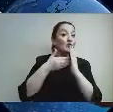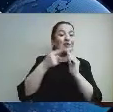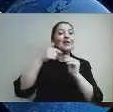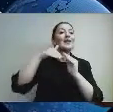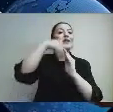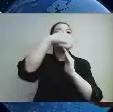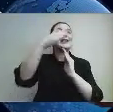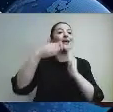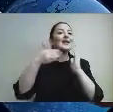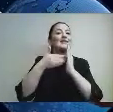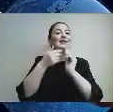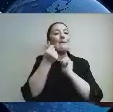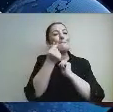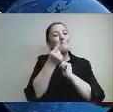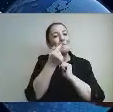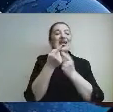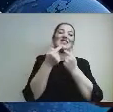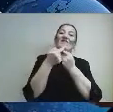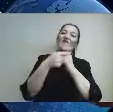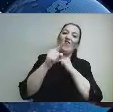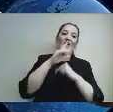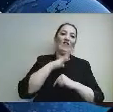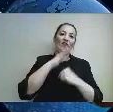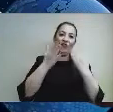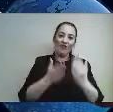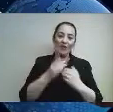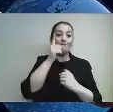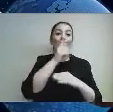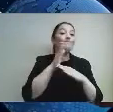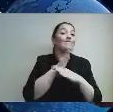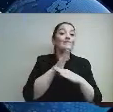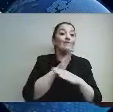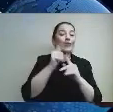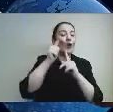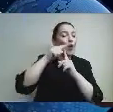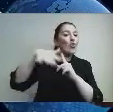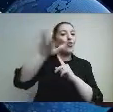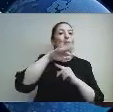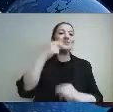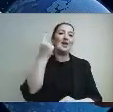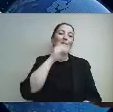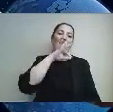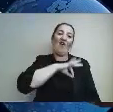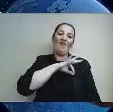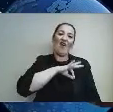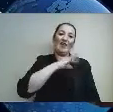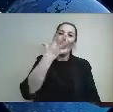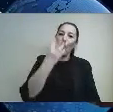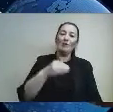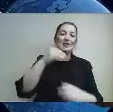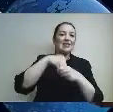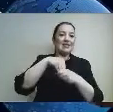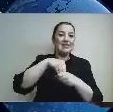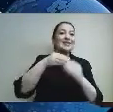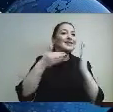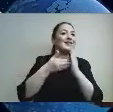the enterprise is built on a social benefit and commercialized to that end.